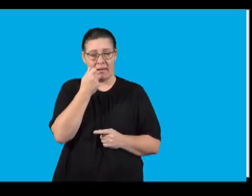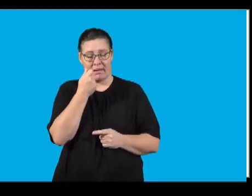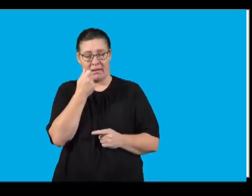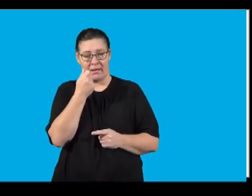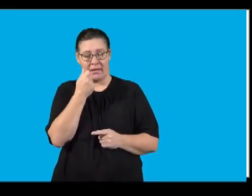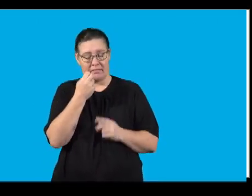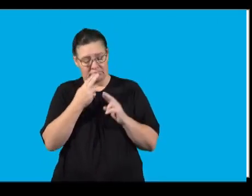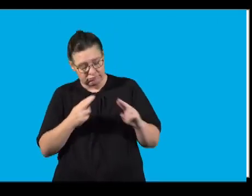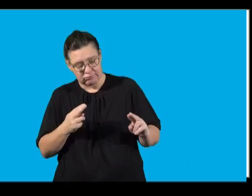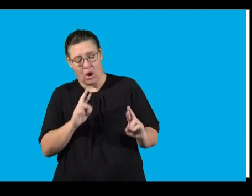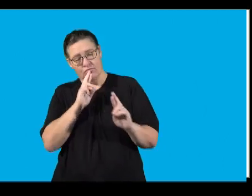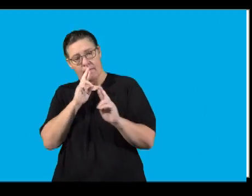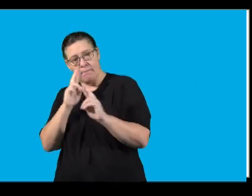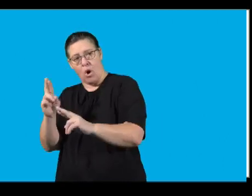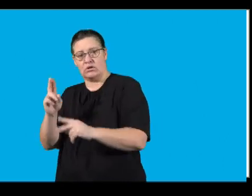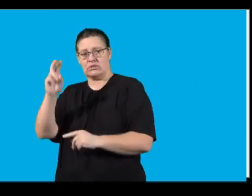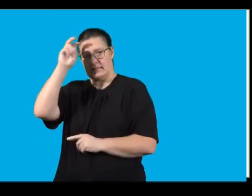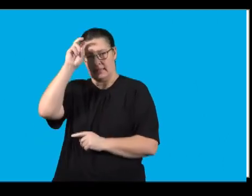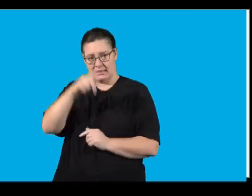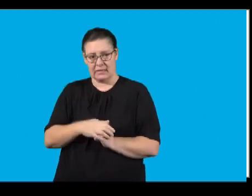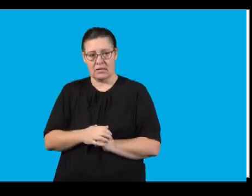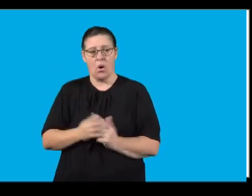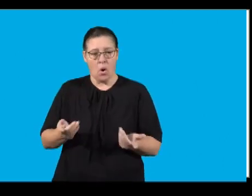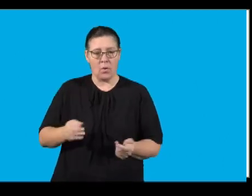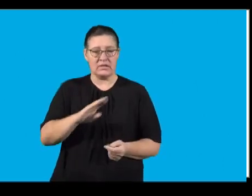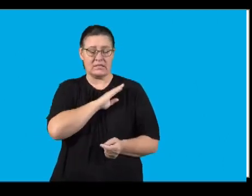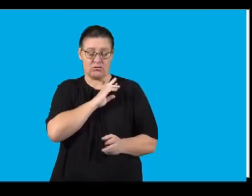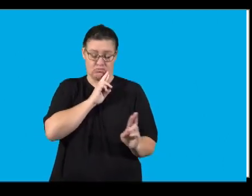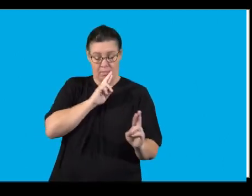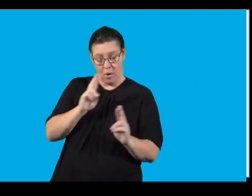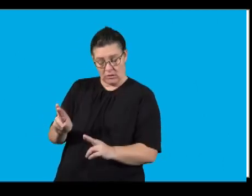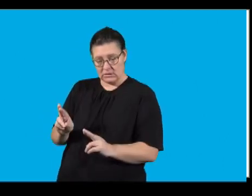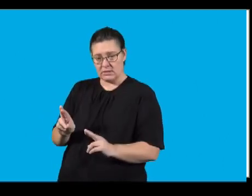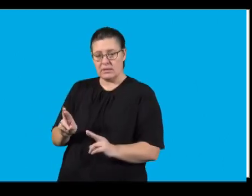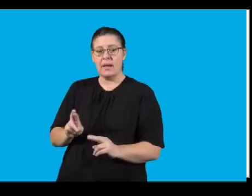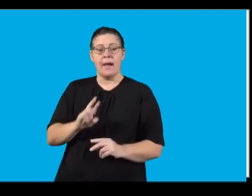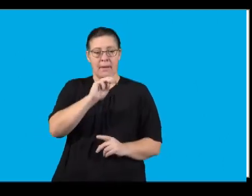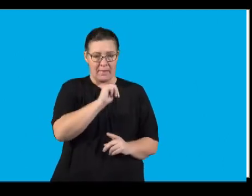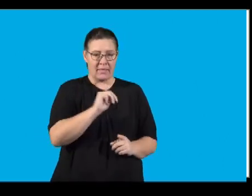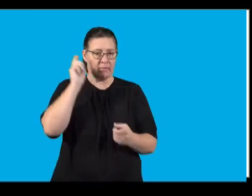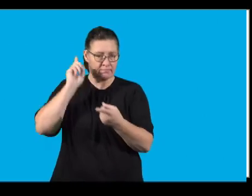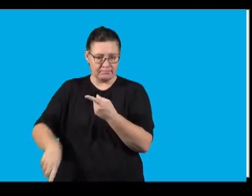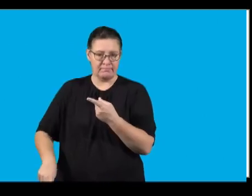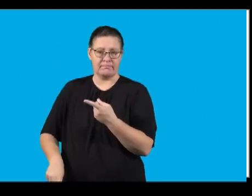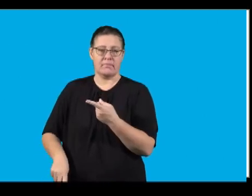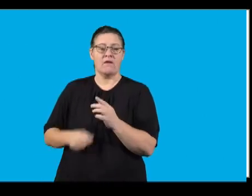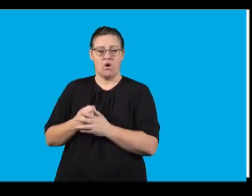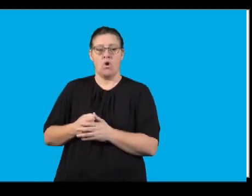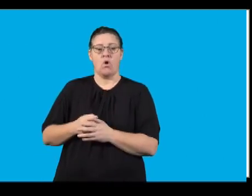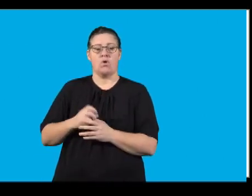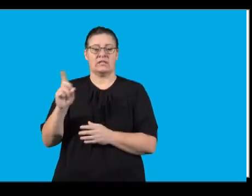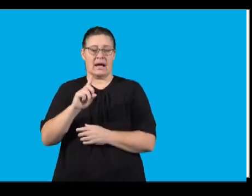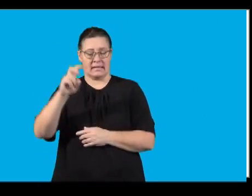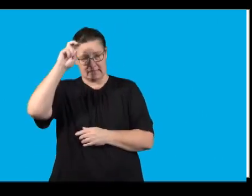about the battle, all right, so you can use that. Or you can say, the sergeant reported that Macbeth overpowered a traitor